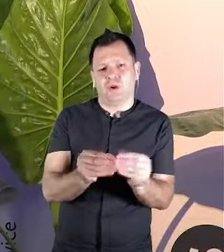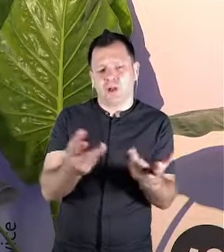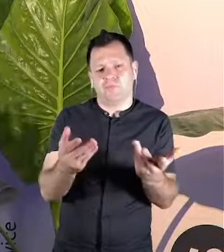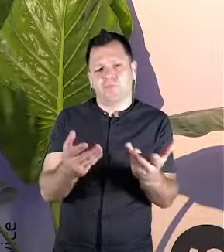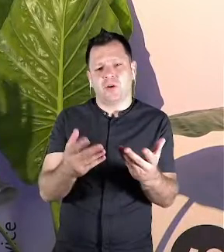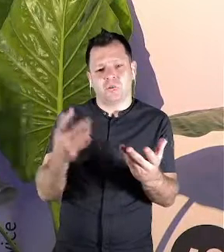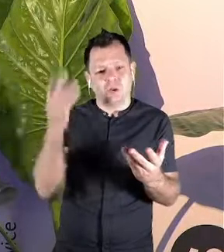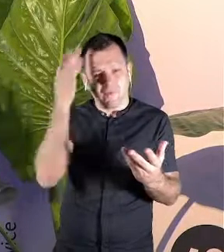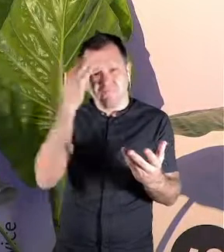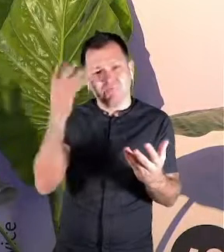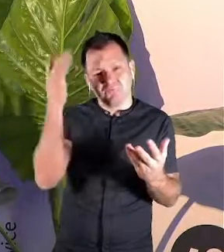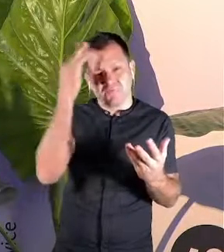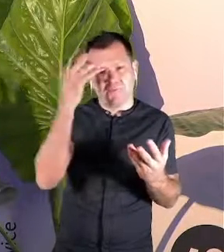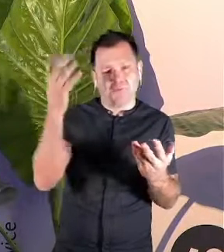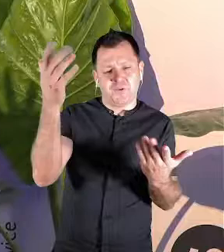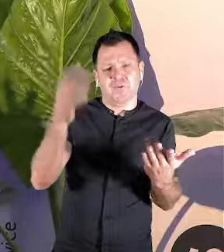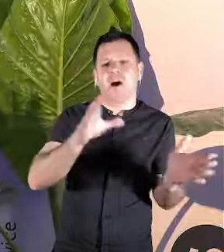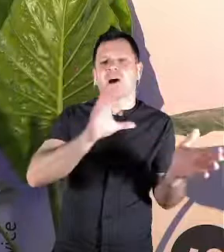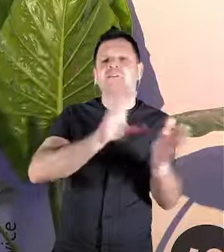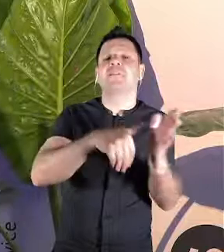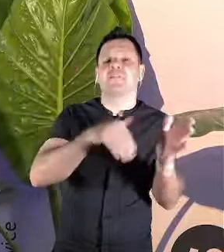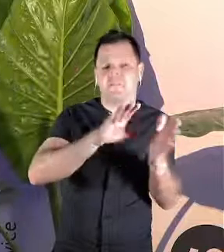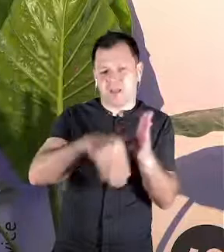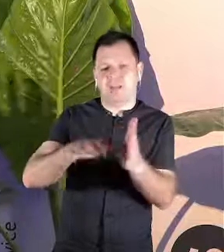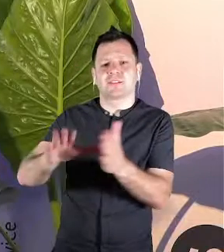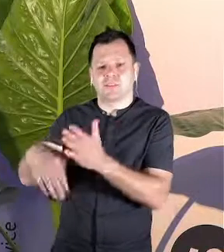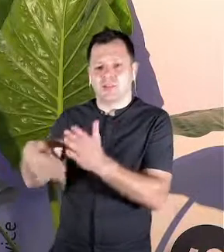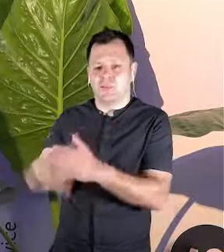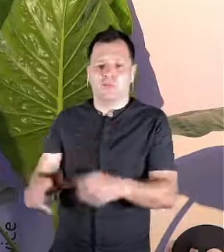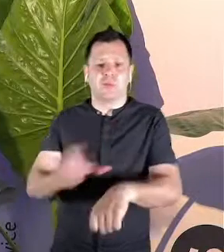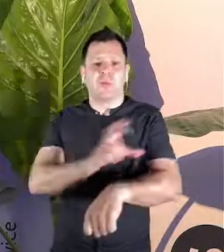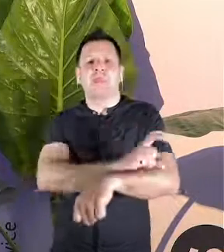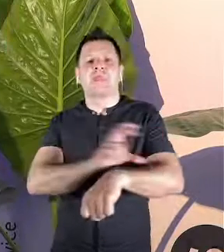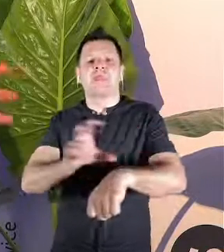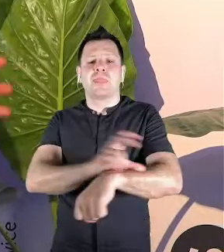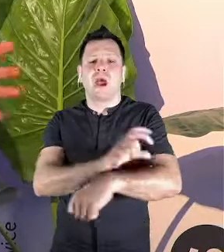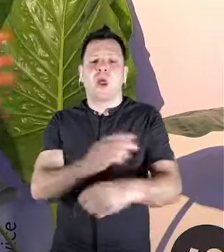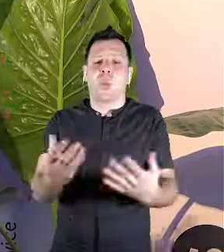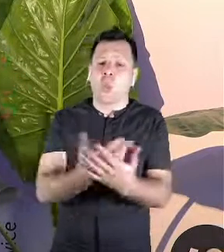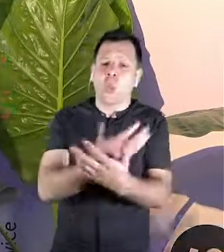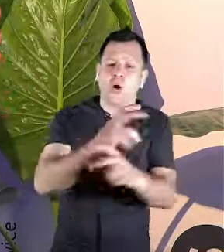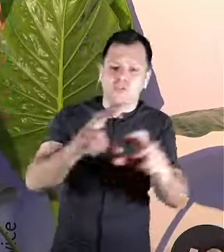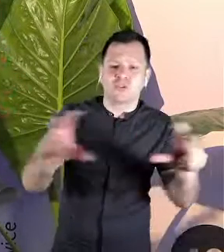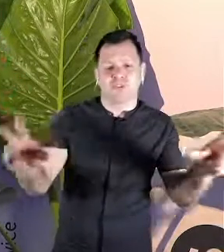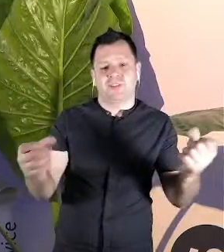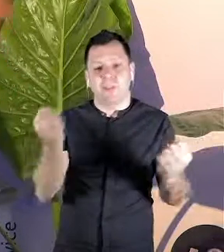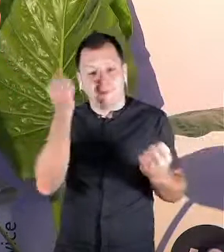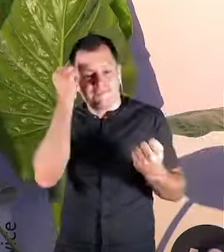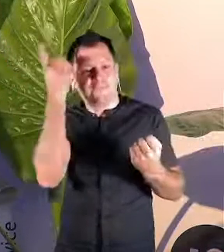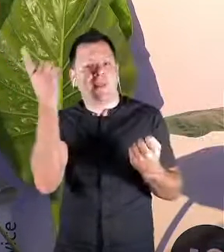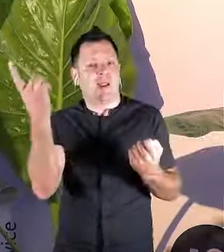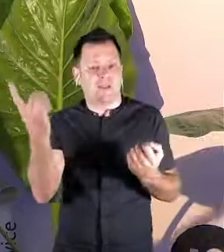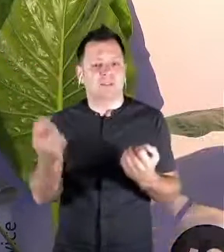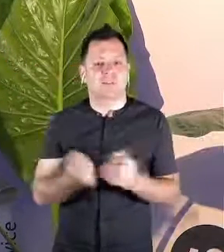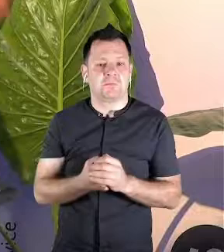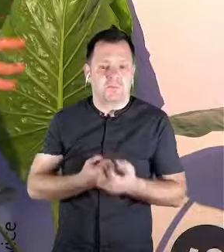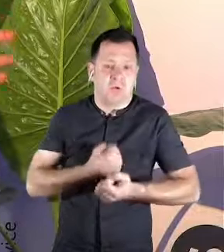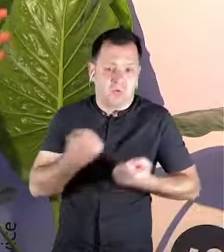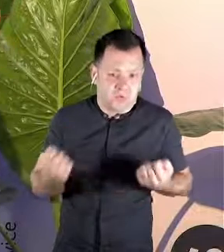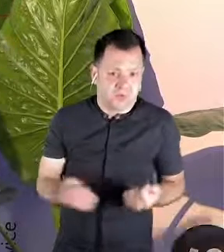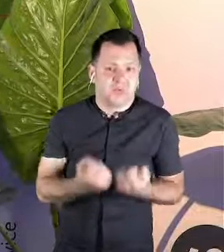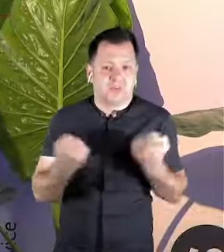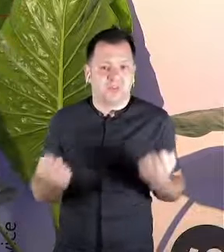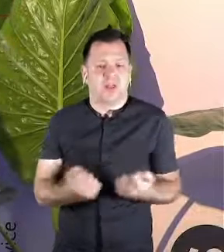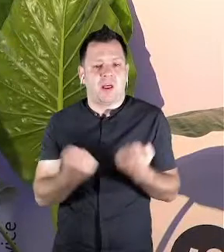follow the technology and the modern things, and we start to like replicate the same things. We